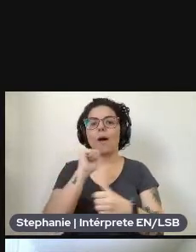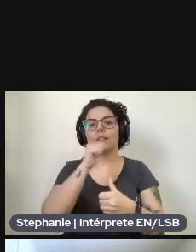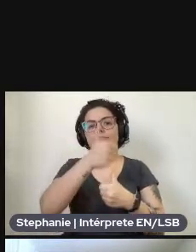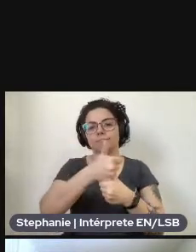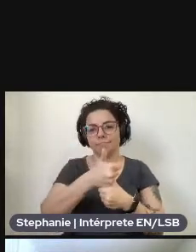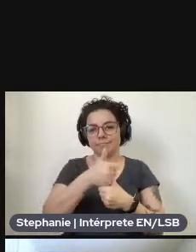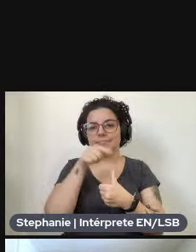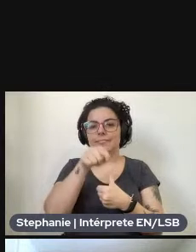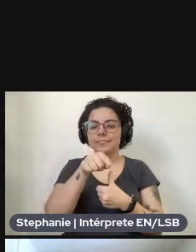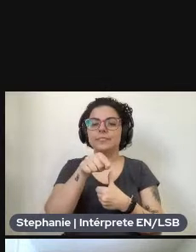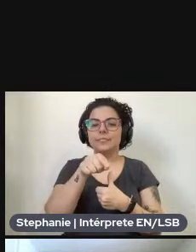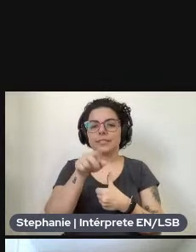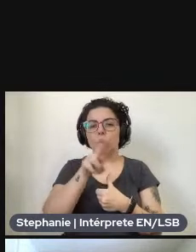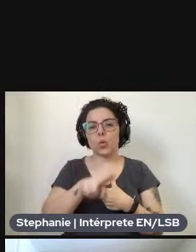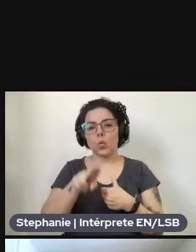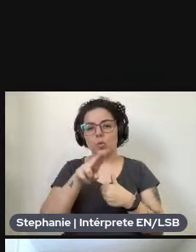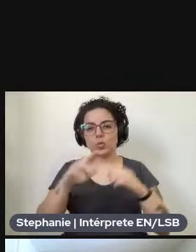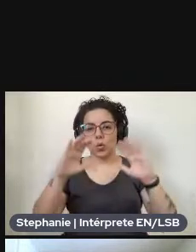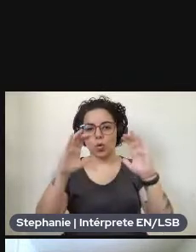the addressee